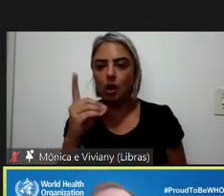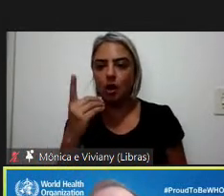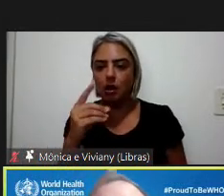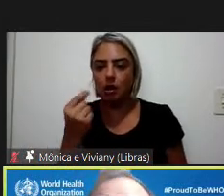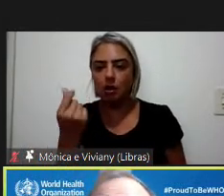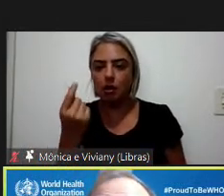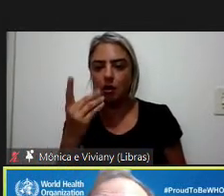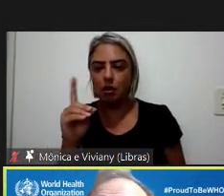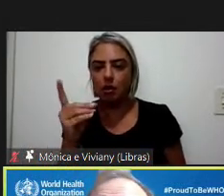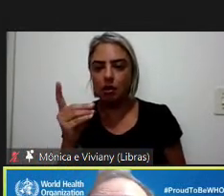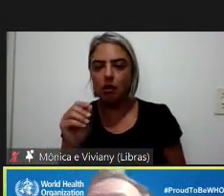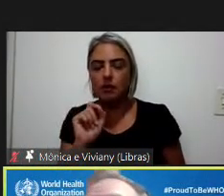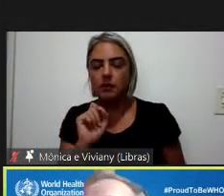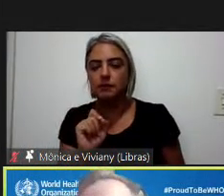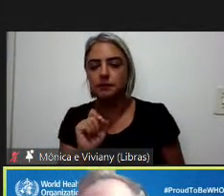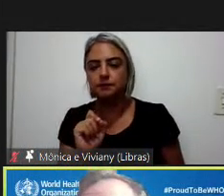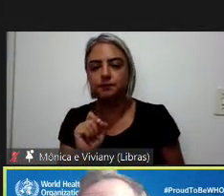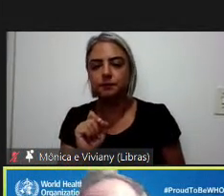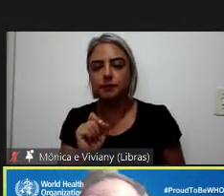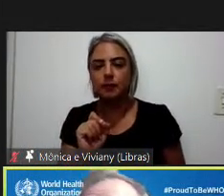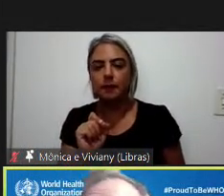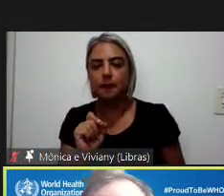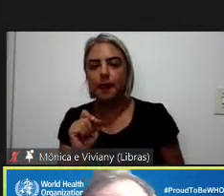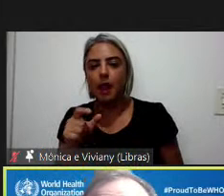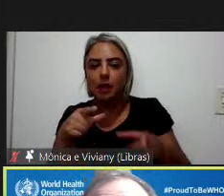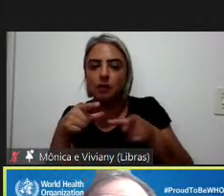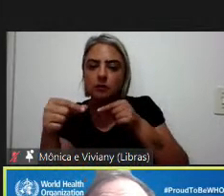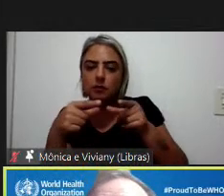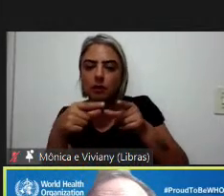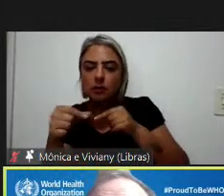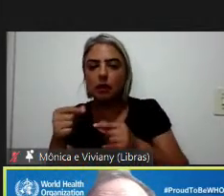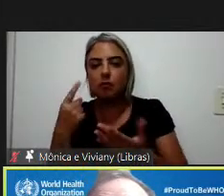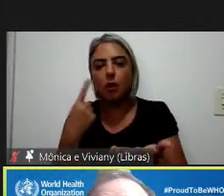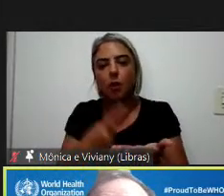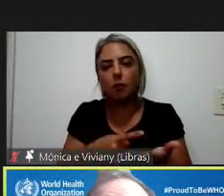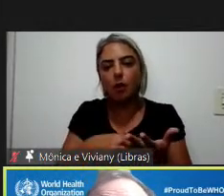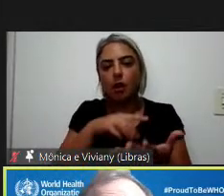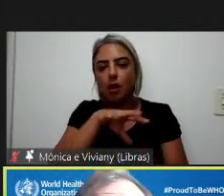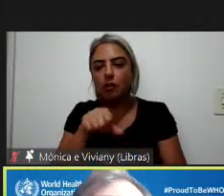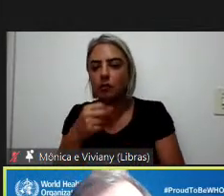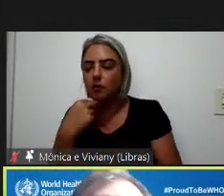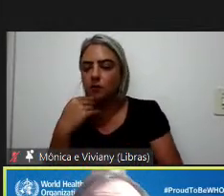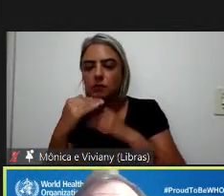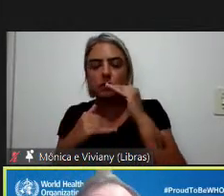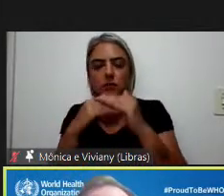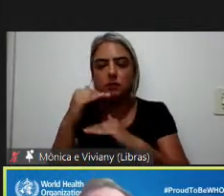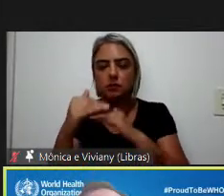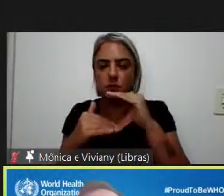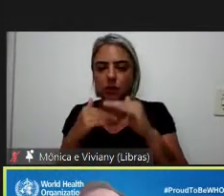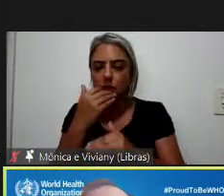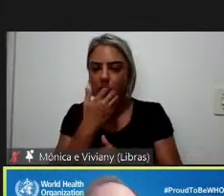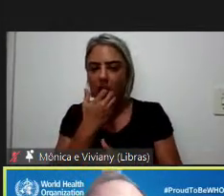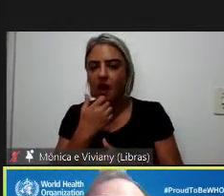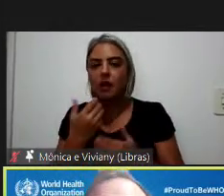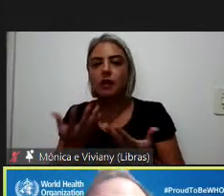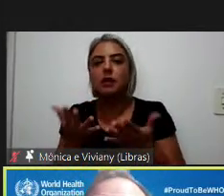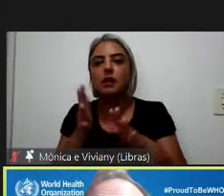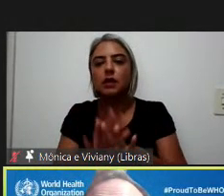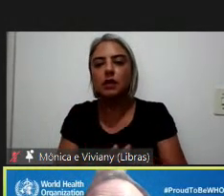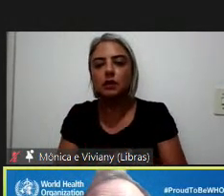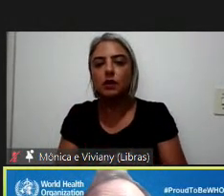had many endorsements, including WHO. WHO itself